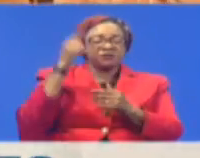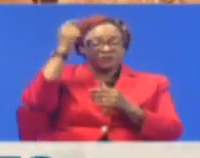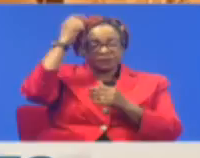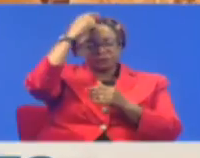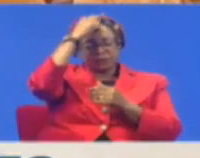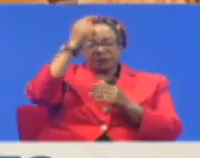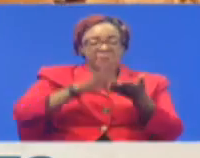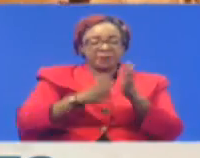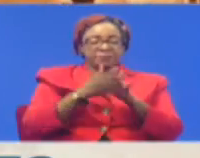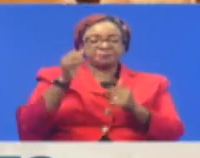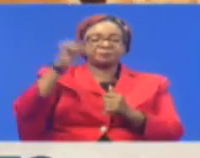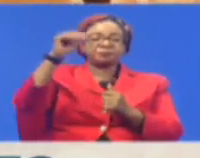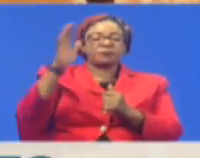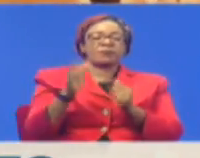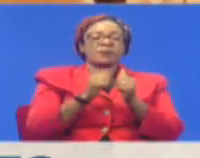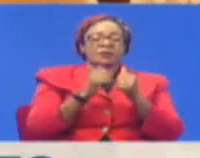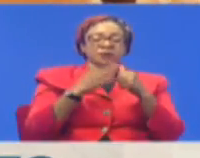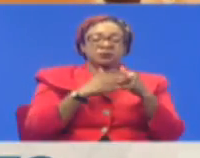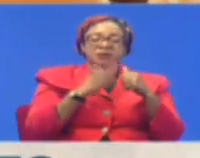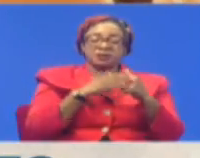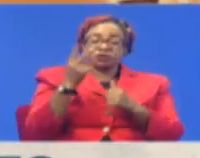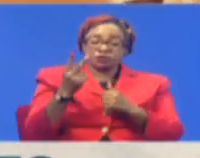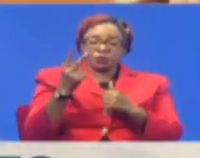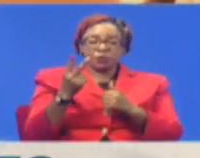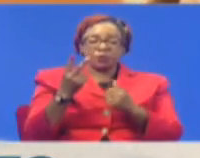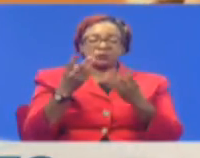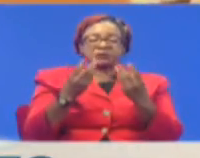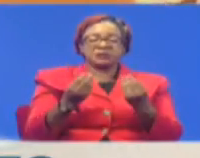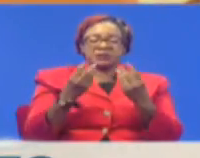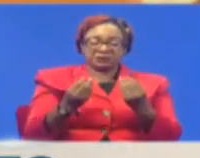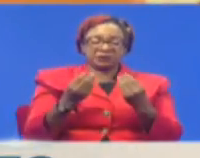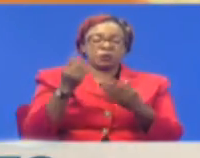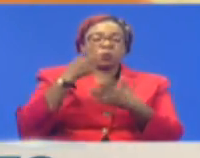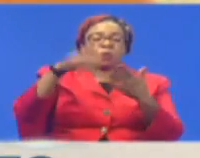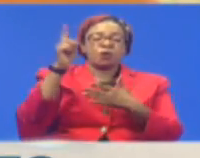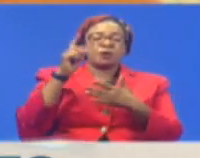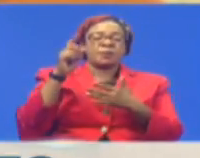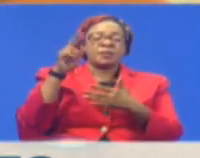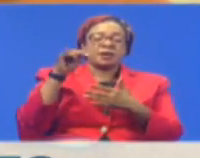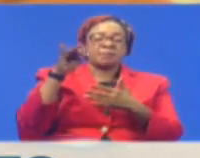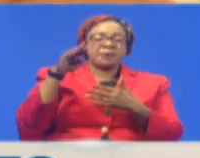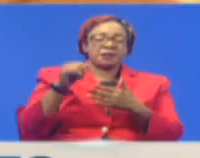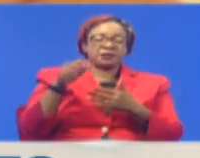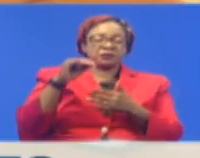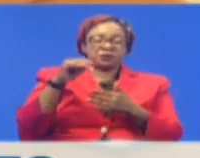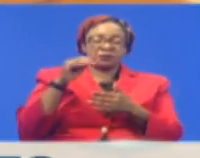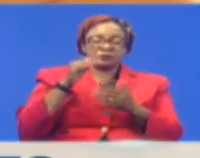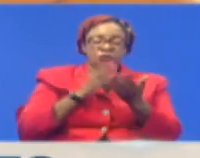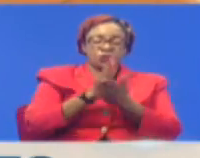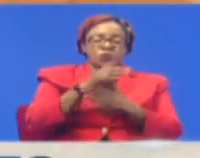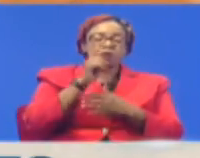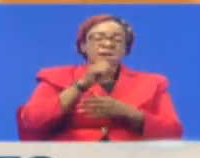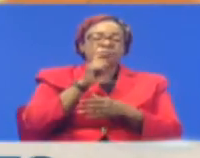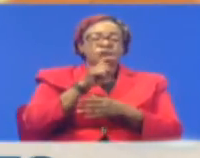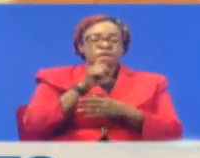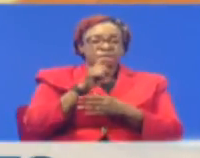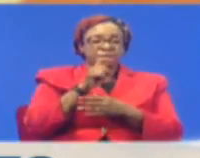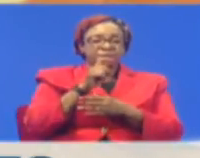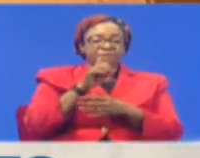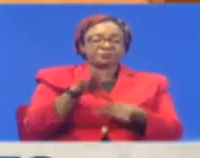politics in 1992, easily winning the Nyaribari Chache parliamentary seat on a KANU ticket. He found himself in